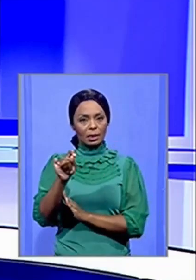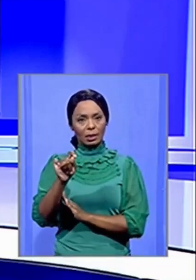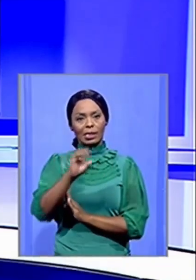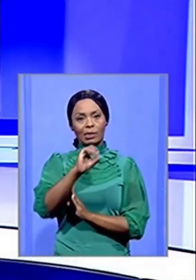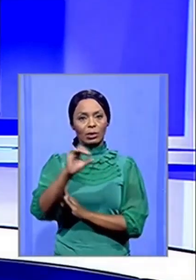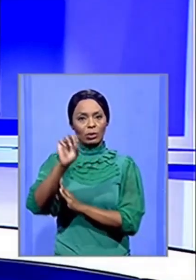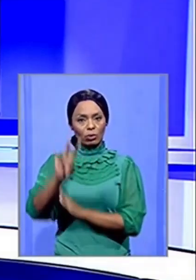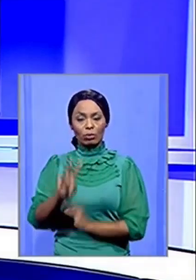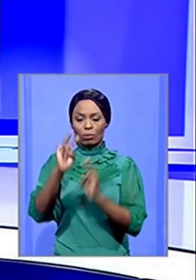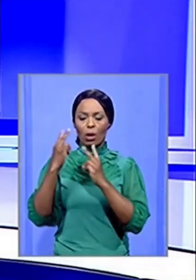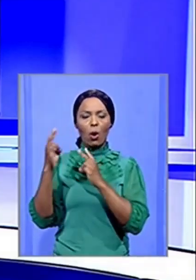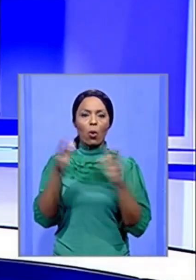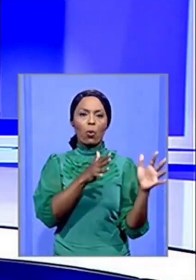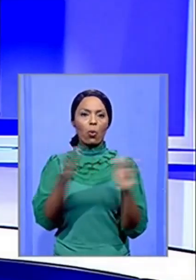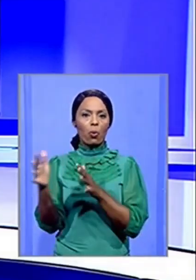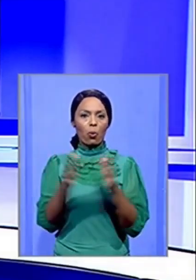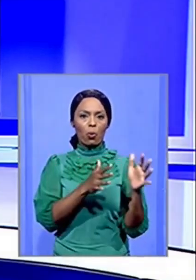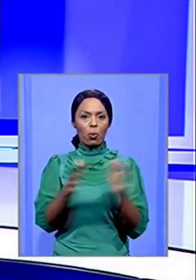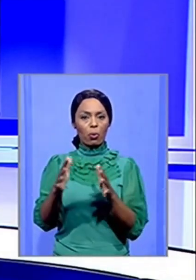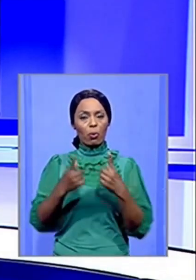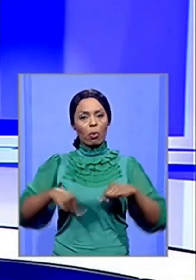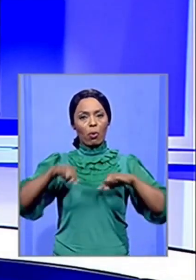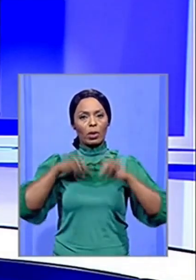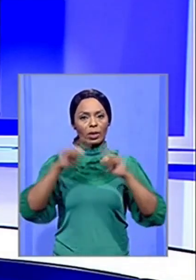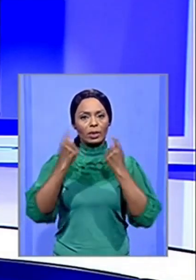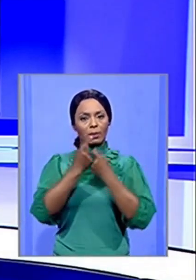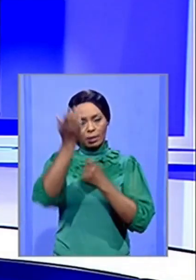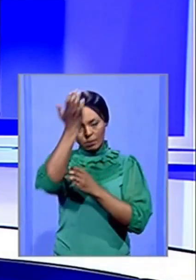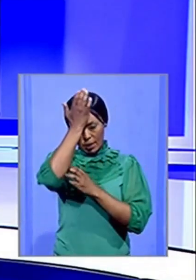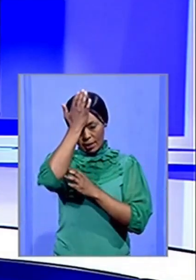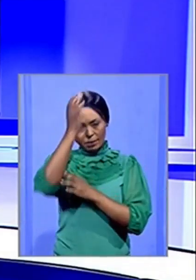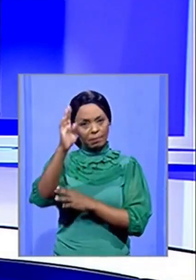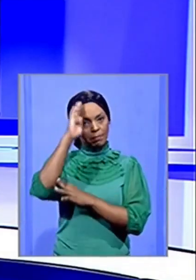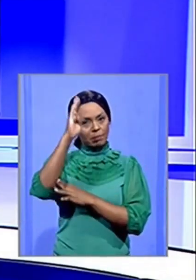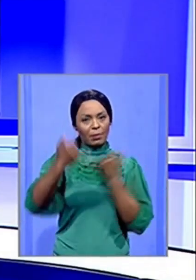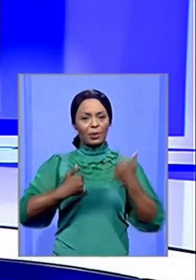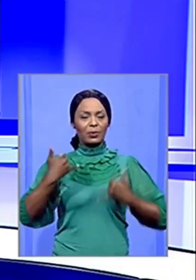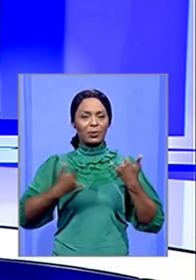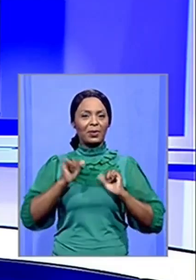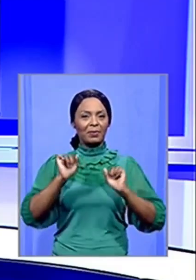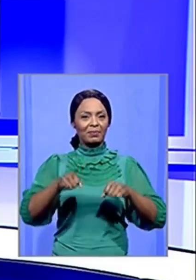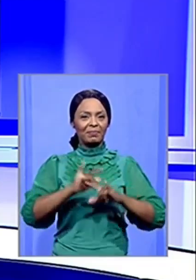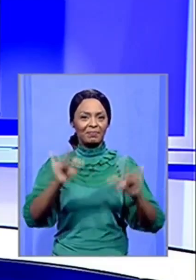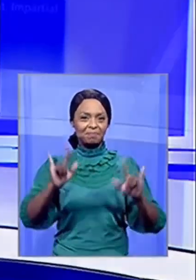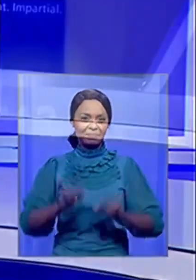Go latela kakanyo ya maemo a boso go tšwa go rena go ba sehlopha sa Sepedi go bile bose go ba le lena.